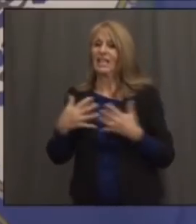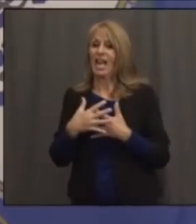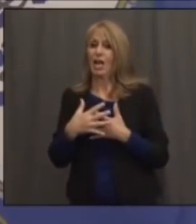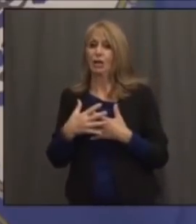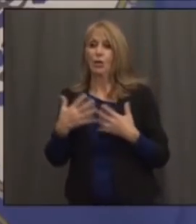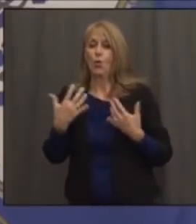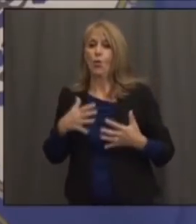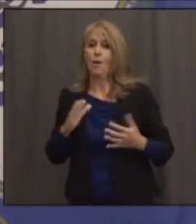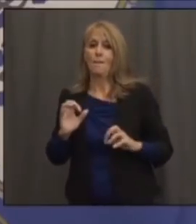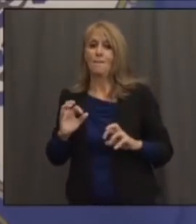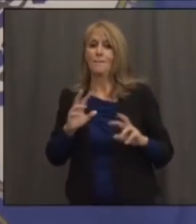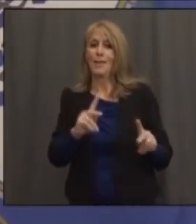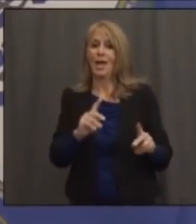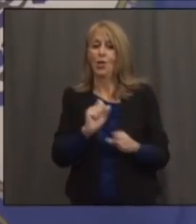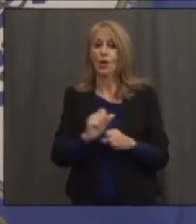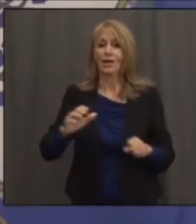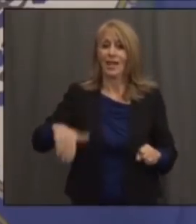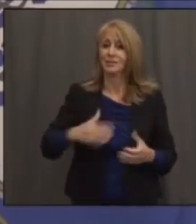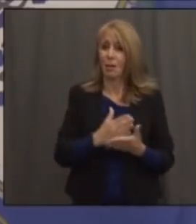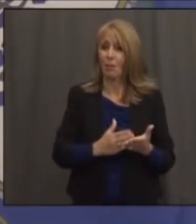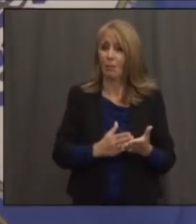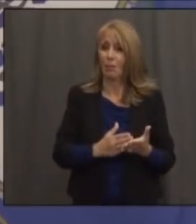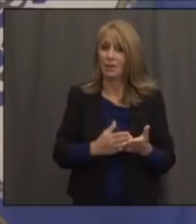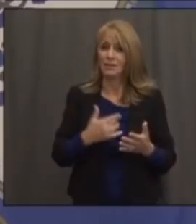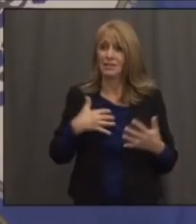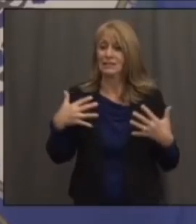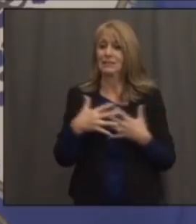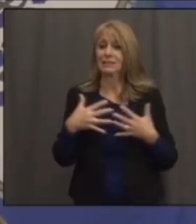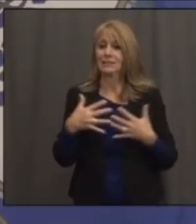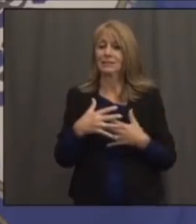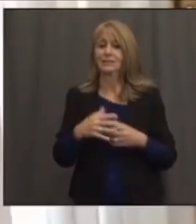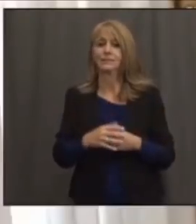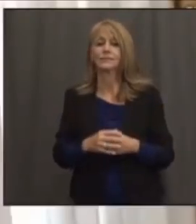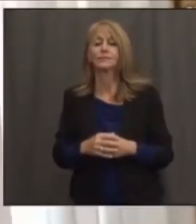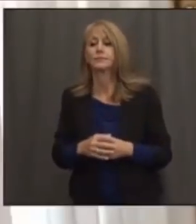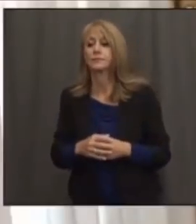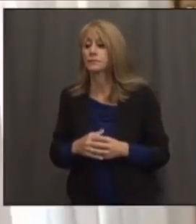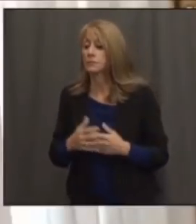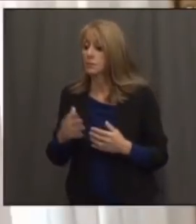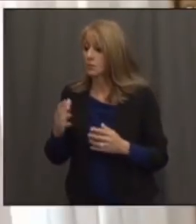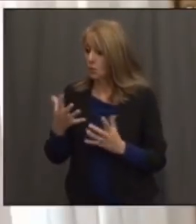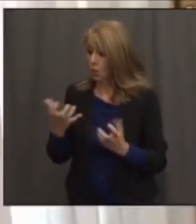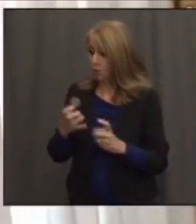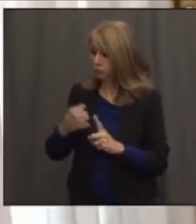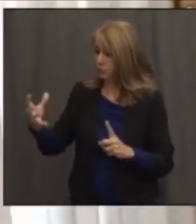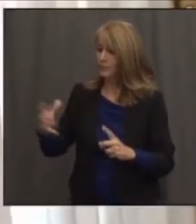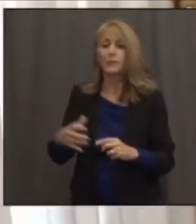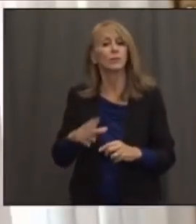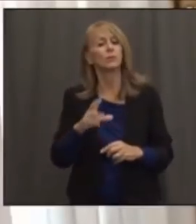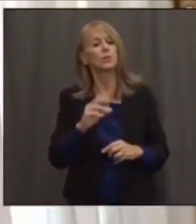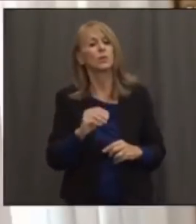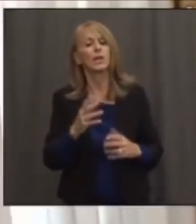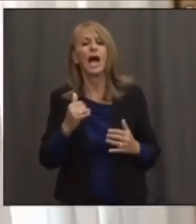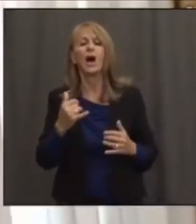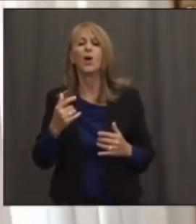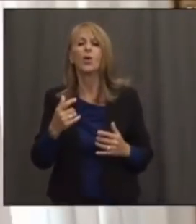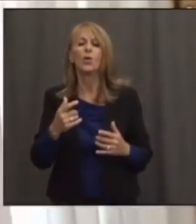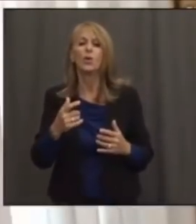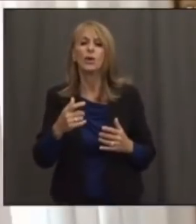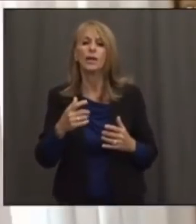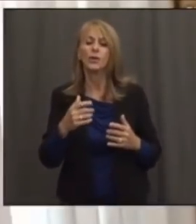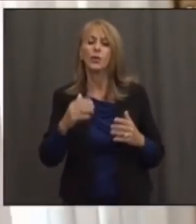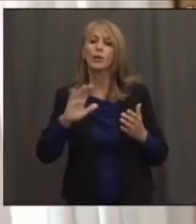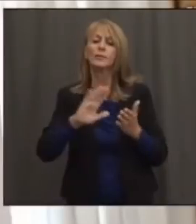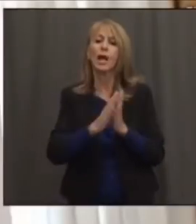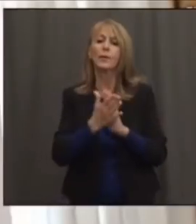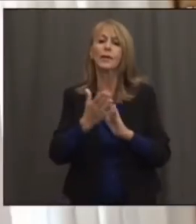Josh, anything to add on that? No, I think you said it well, Governor. I mean, I think what we're seeing right now is a transition to this new